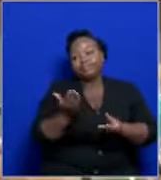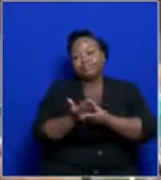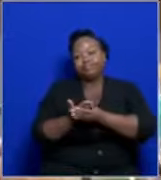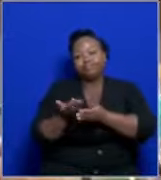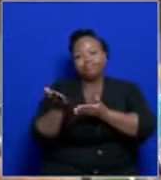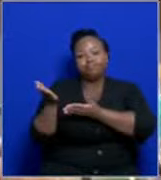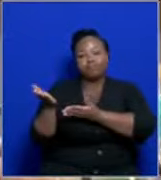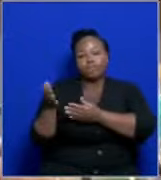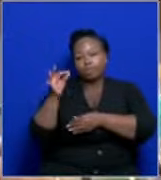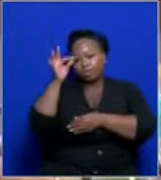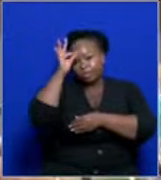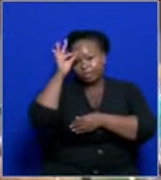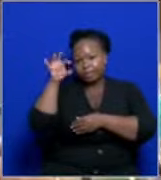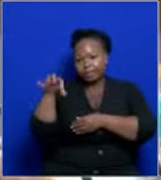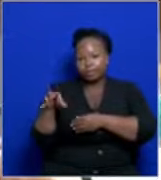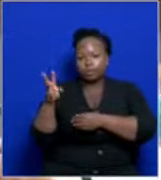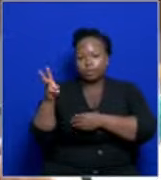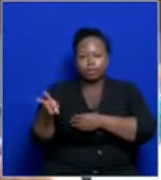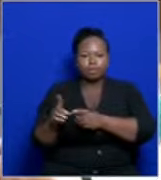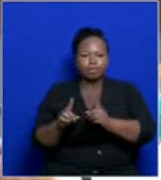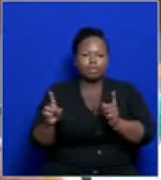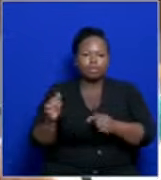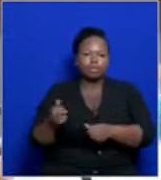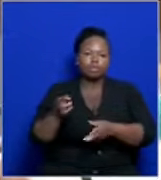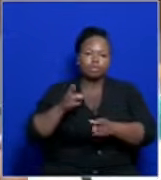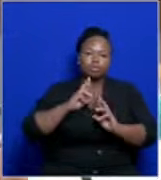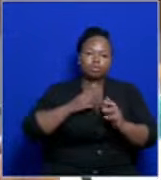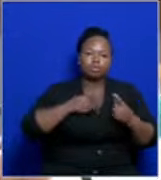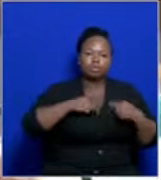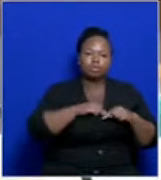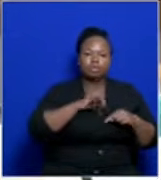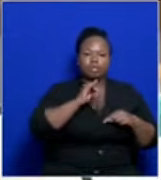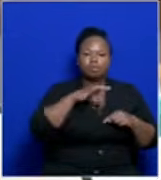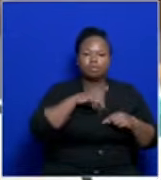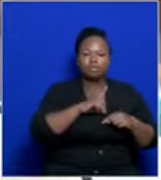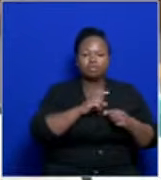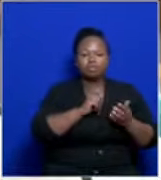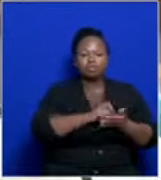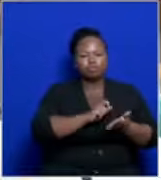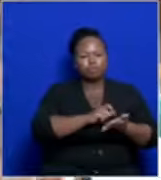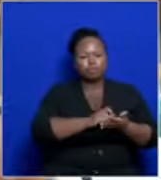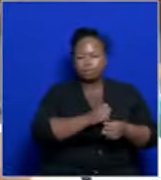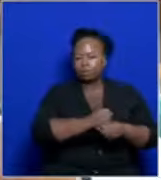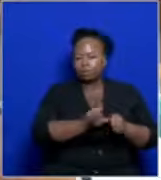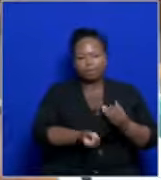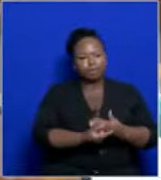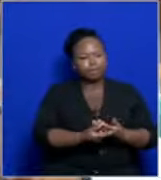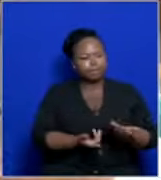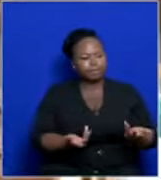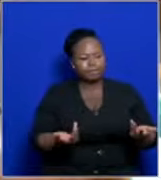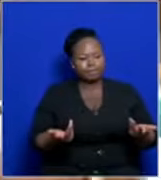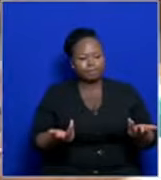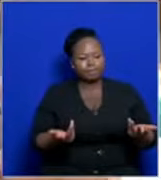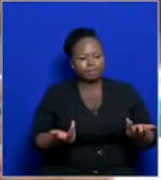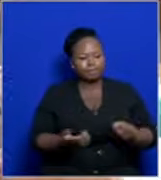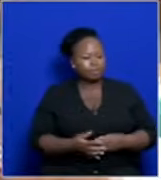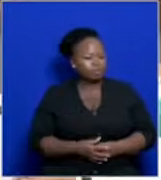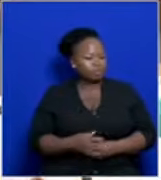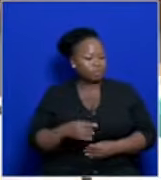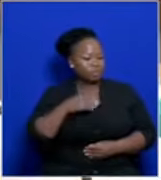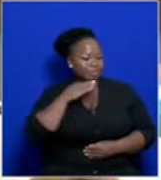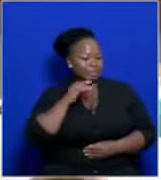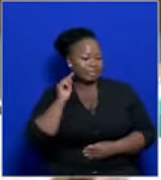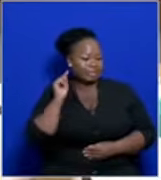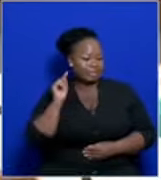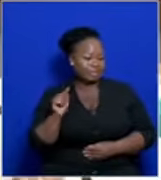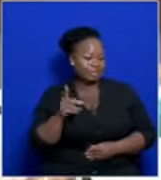and then such matter would be referred to IPID in writing. This has never happened. So this, it's you got the video and you did